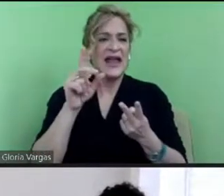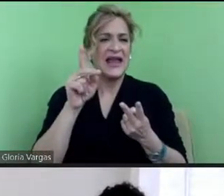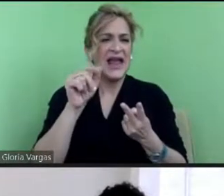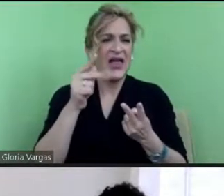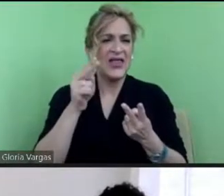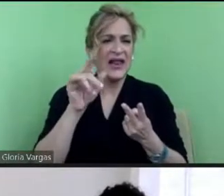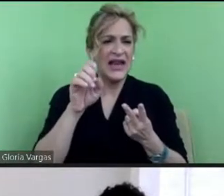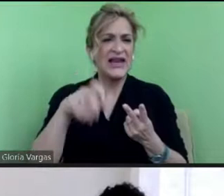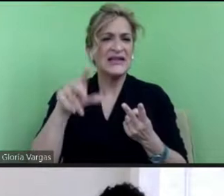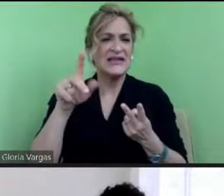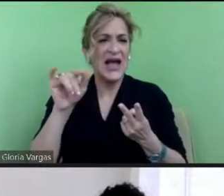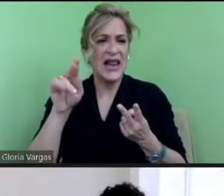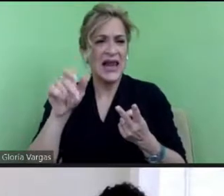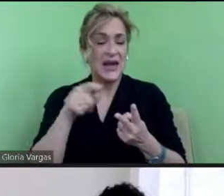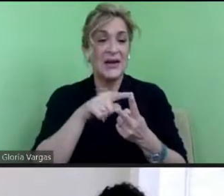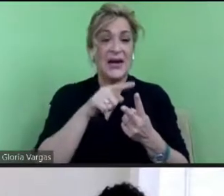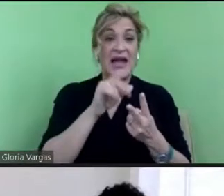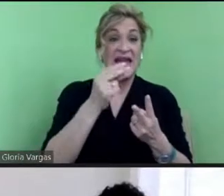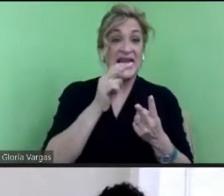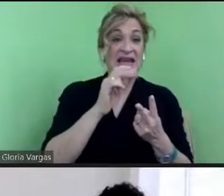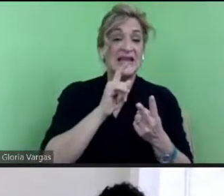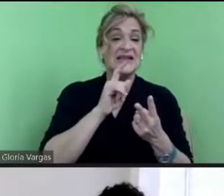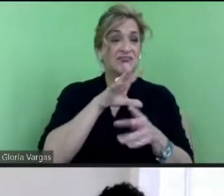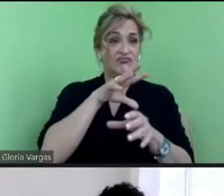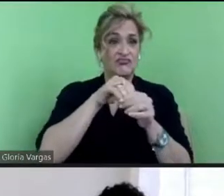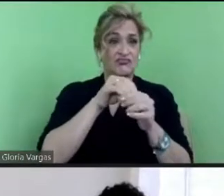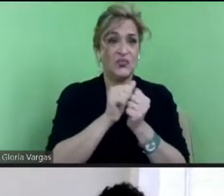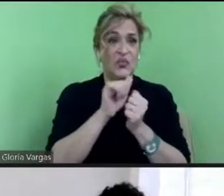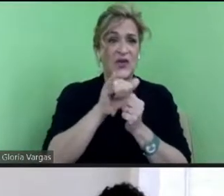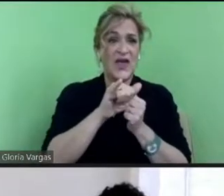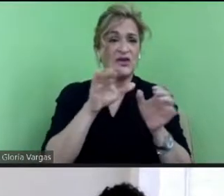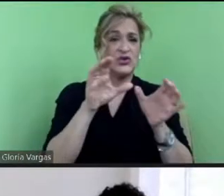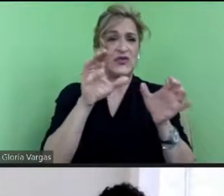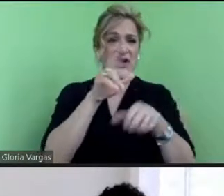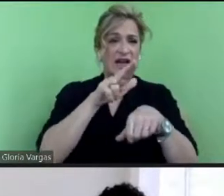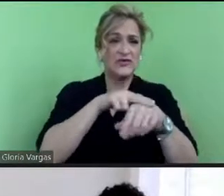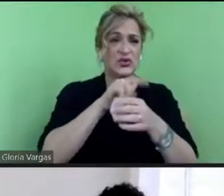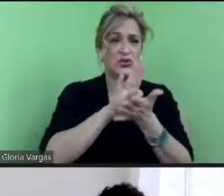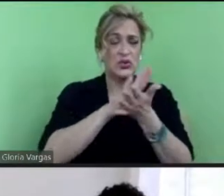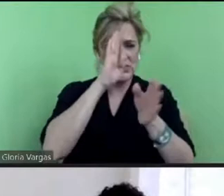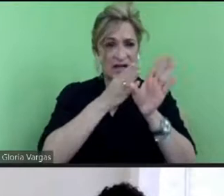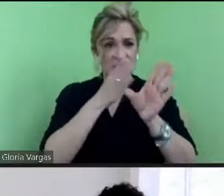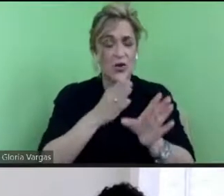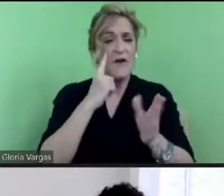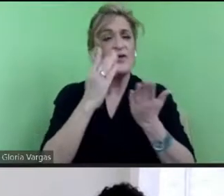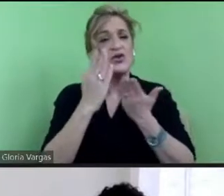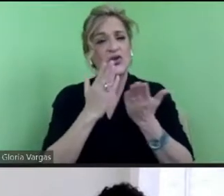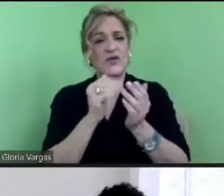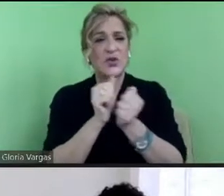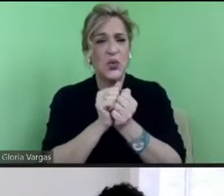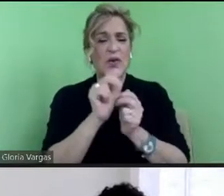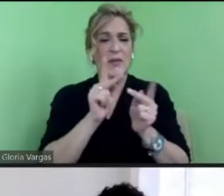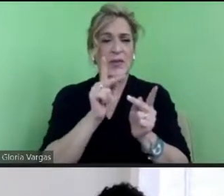Keystone Autism Services. She is a nationally certified school psychologist with a PhD in